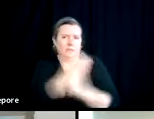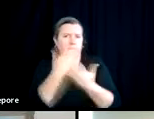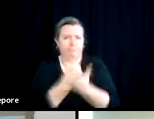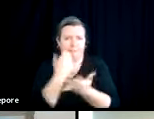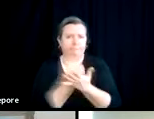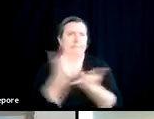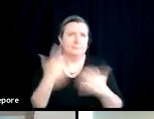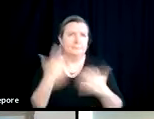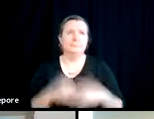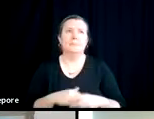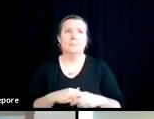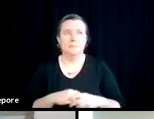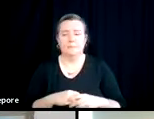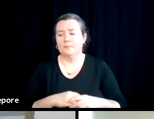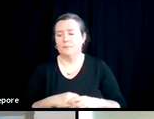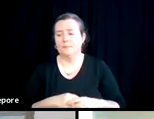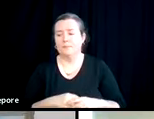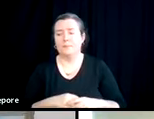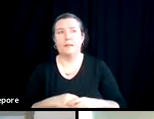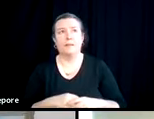week is Pfizer,